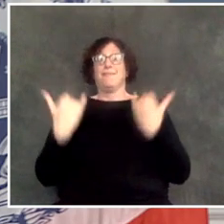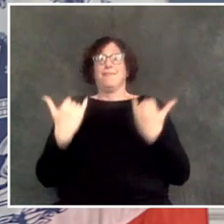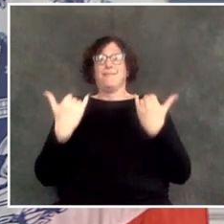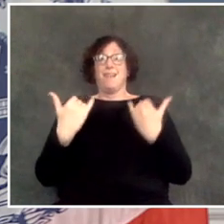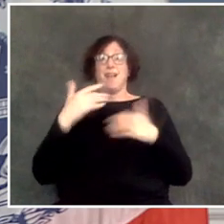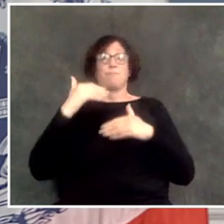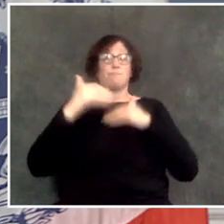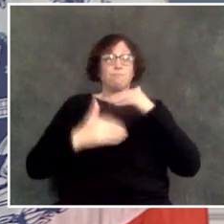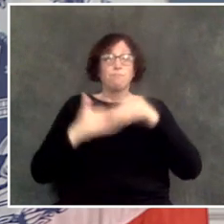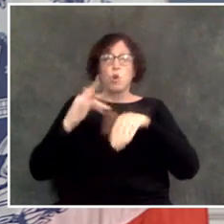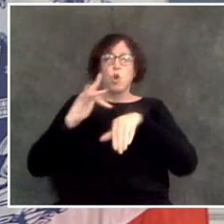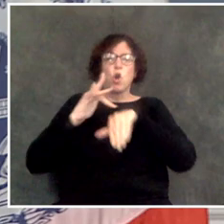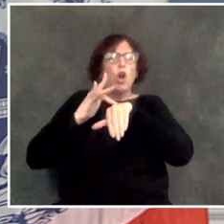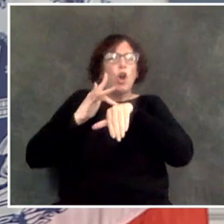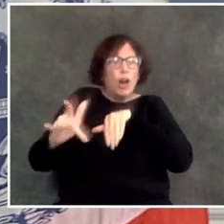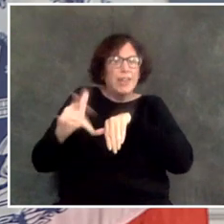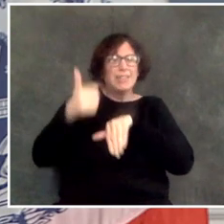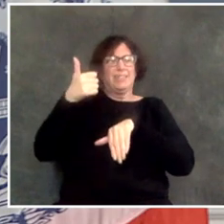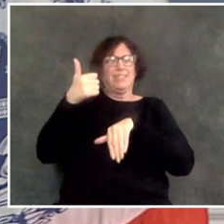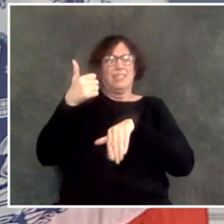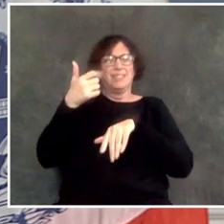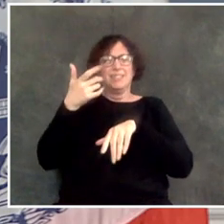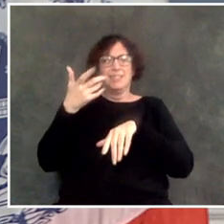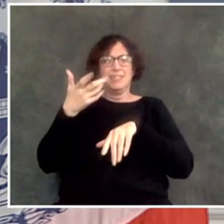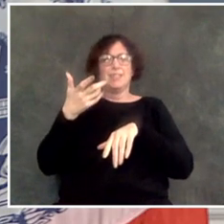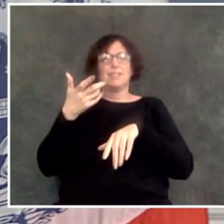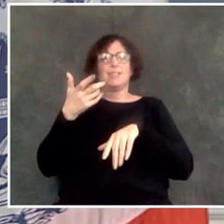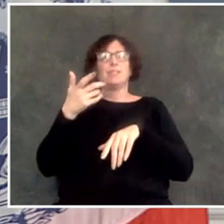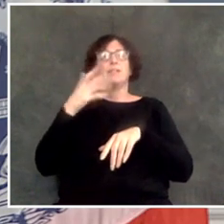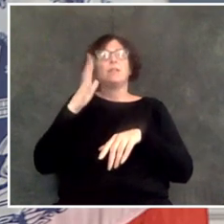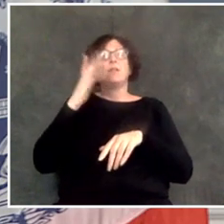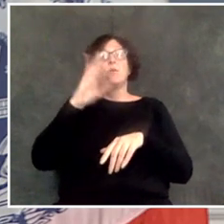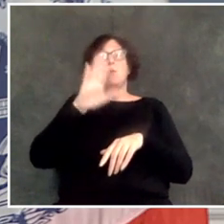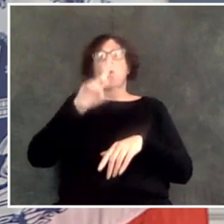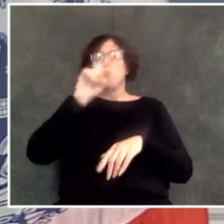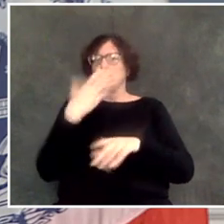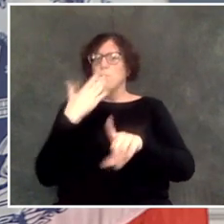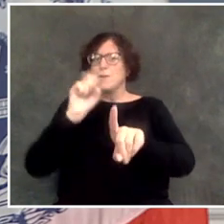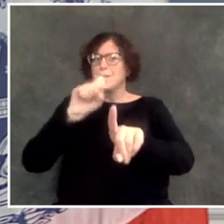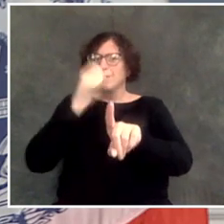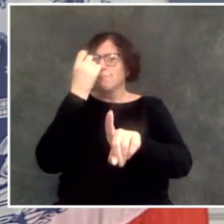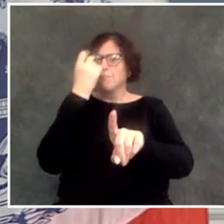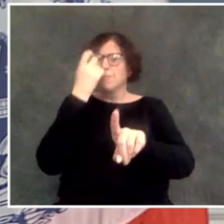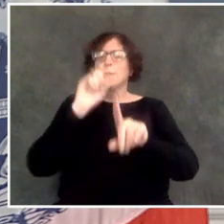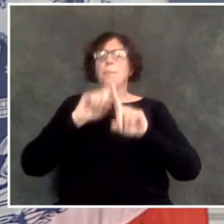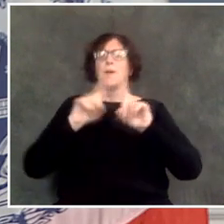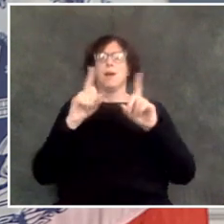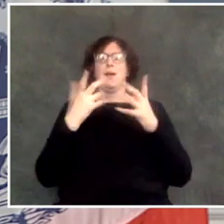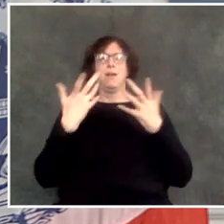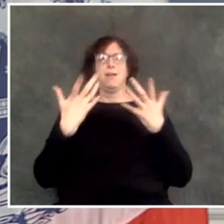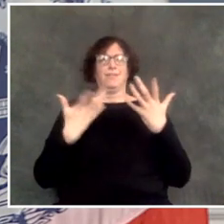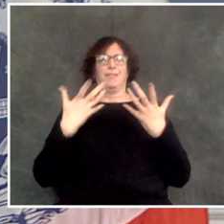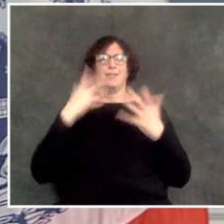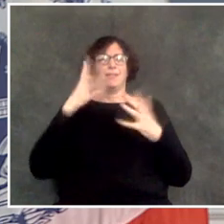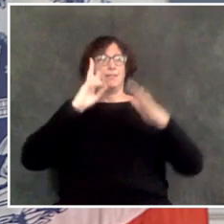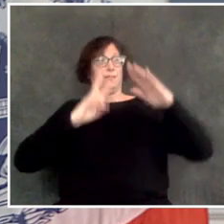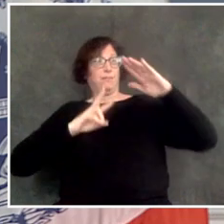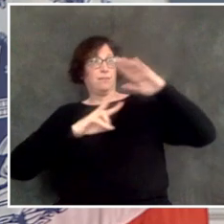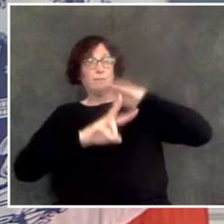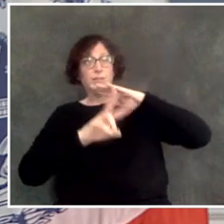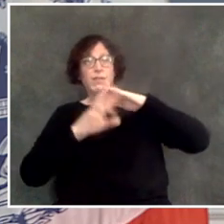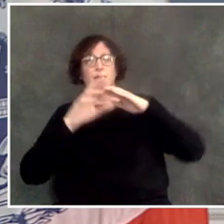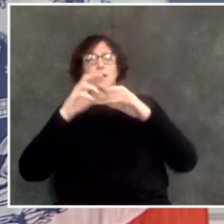I think your question is a great question. I'm not trying to say this about your question. I'm trying to say this about anybody observing, particularly in public life. It's not time